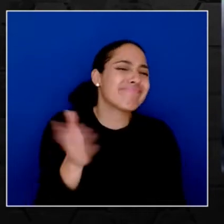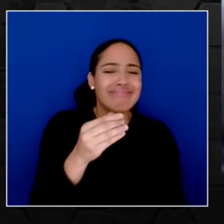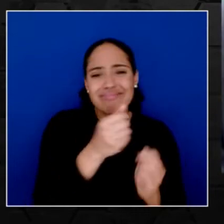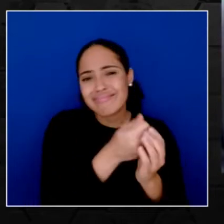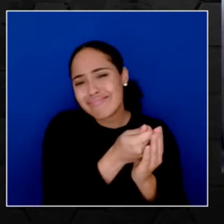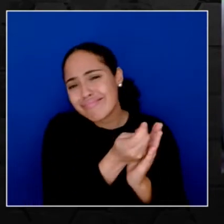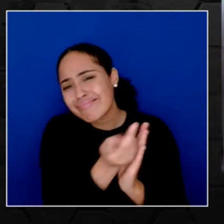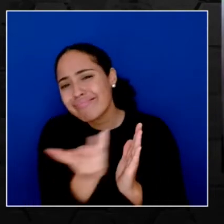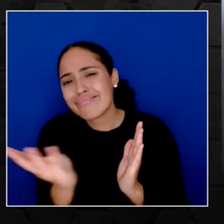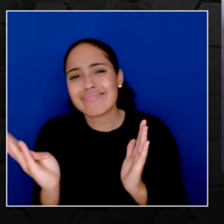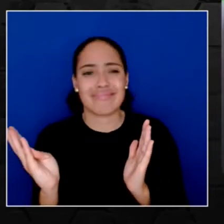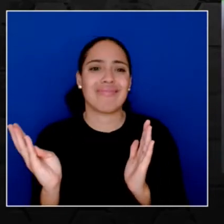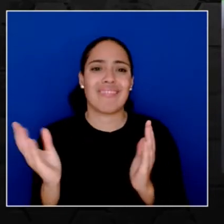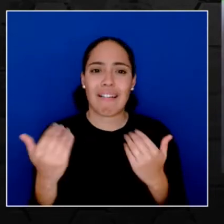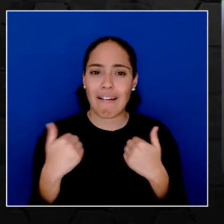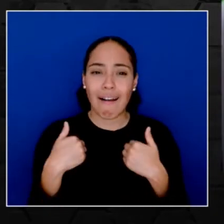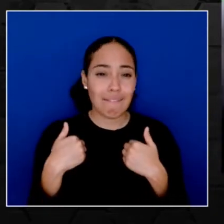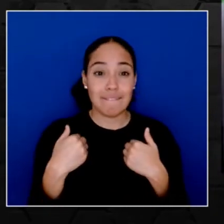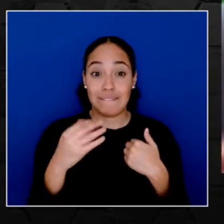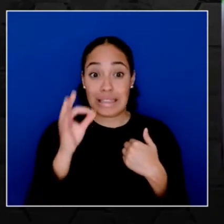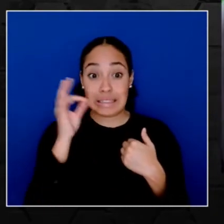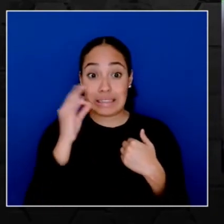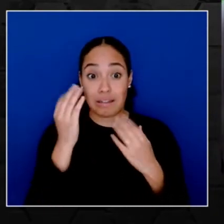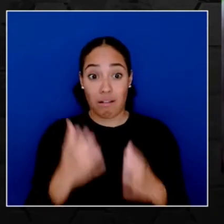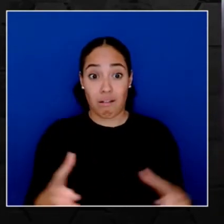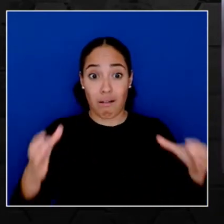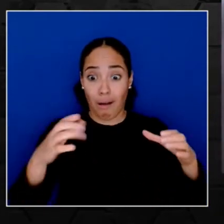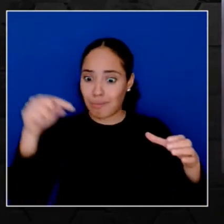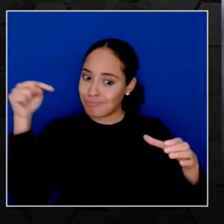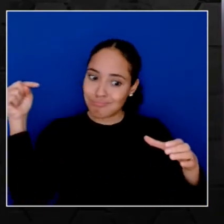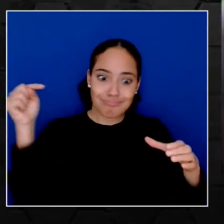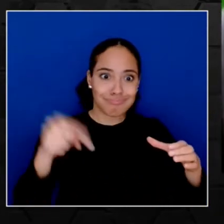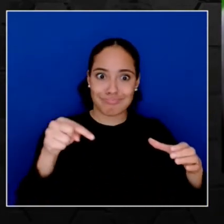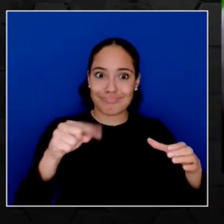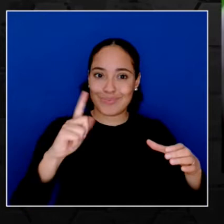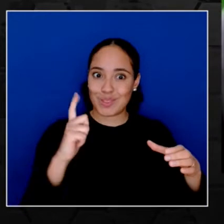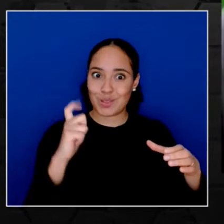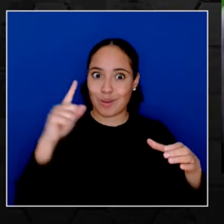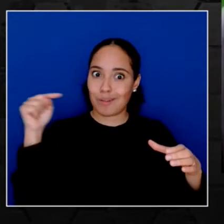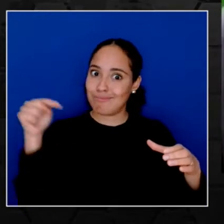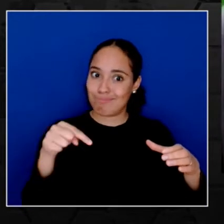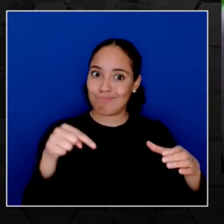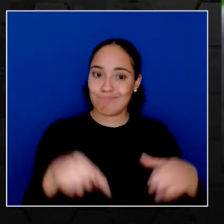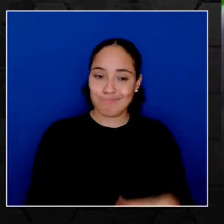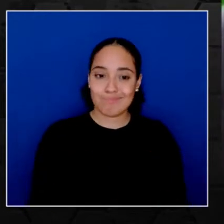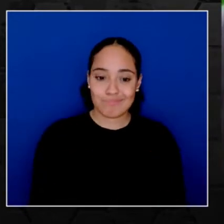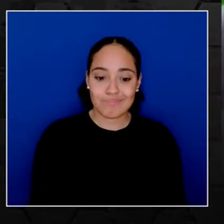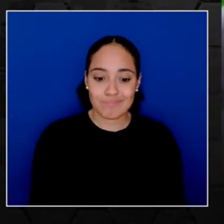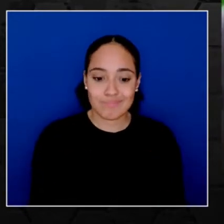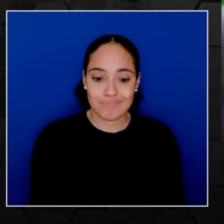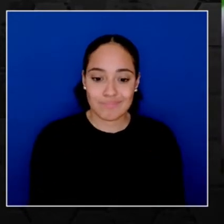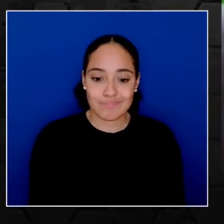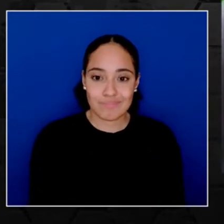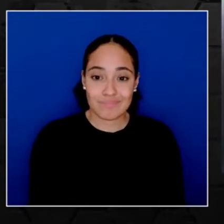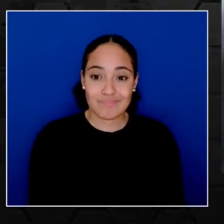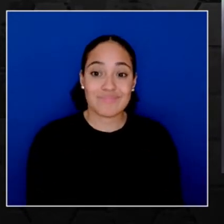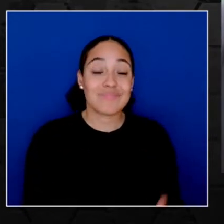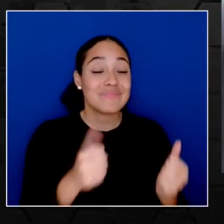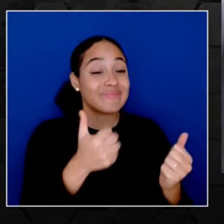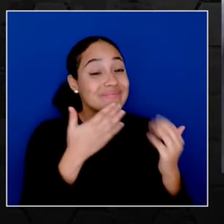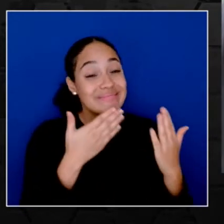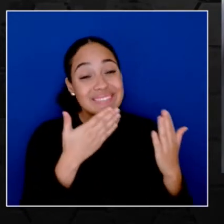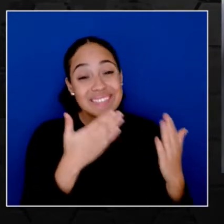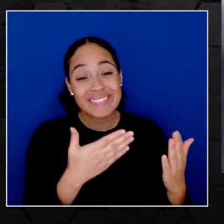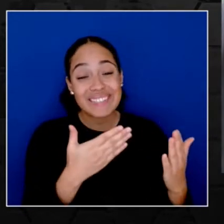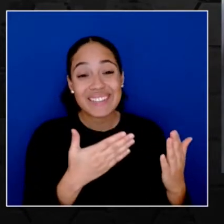that's available in GitHub and start working on it. So yeah, that's how I want to say on that end. Cool. All right, that was good, Karthikeya. Thank you so much. Have a